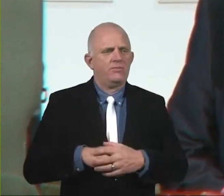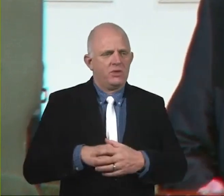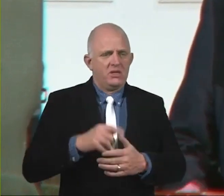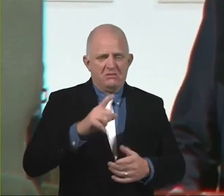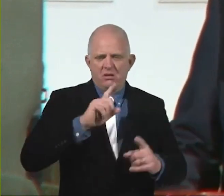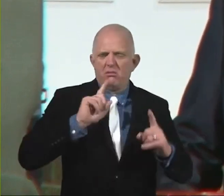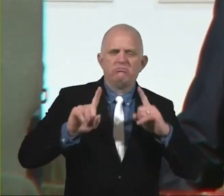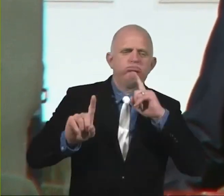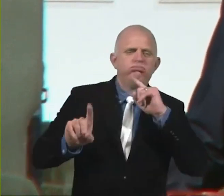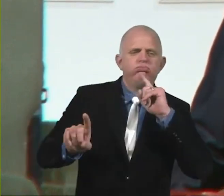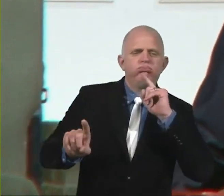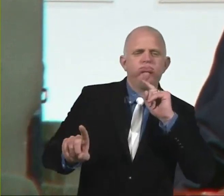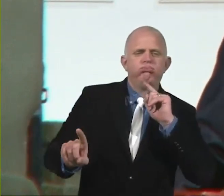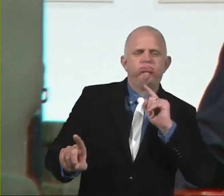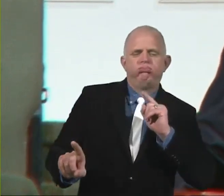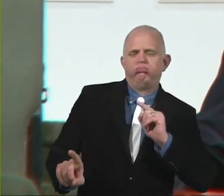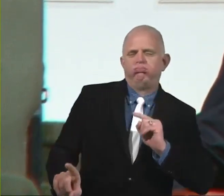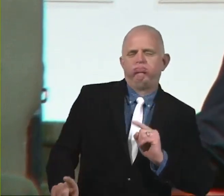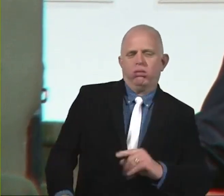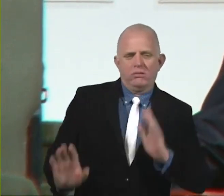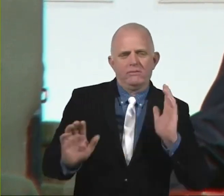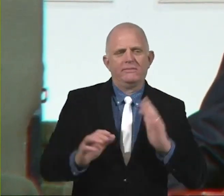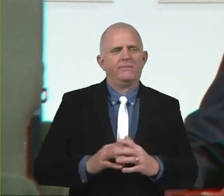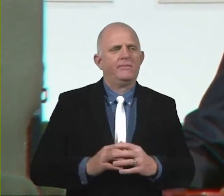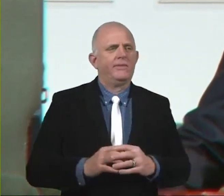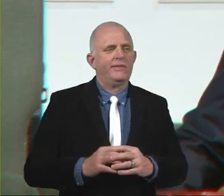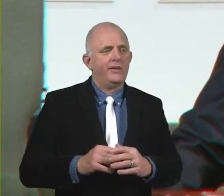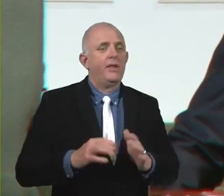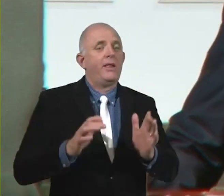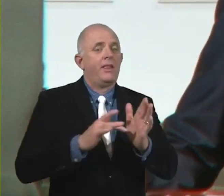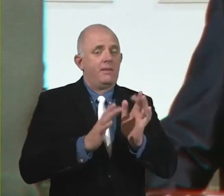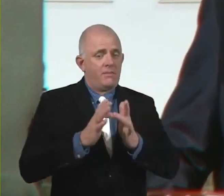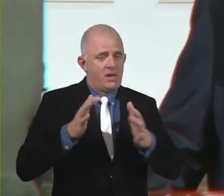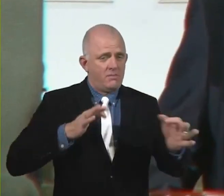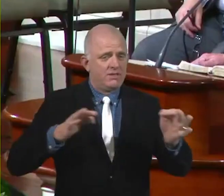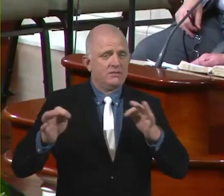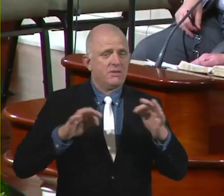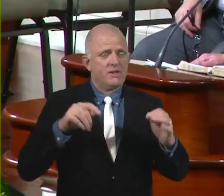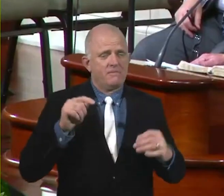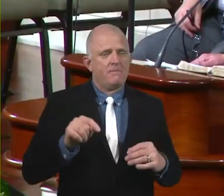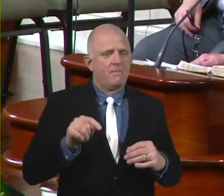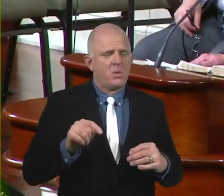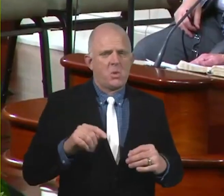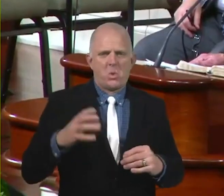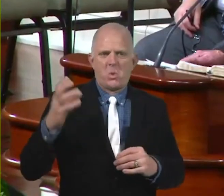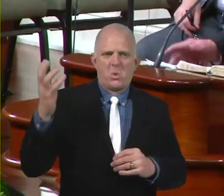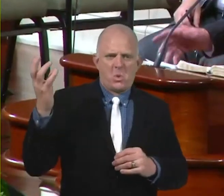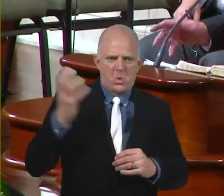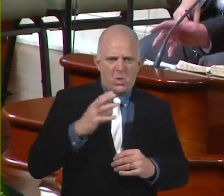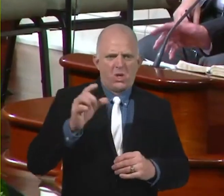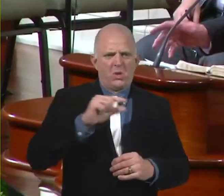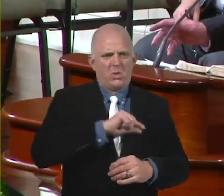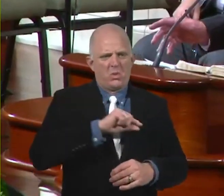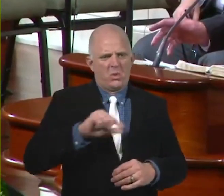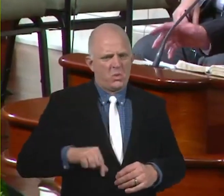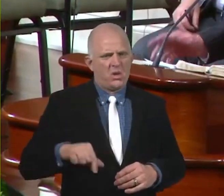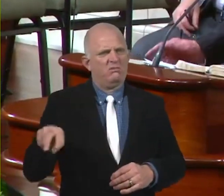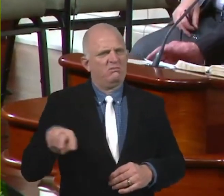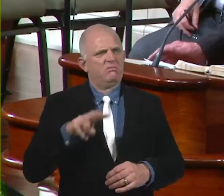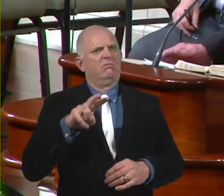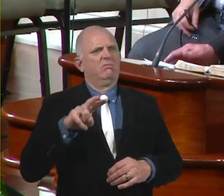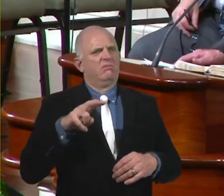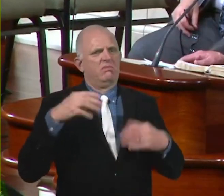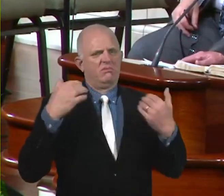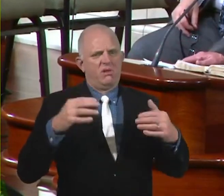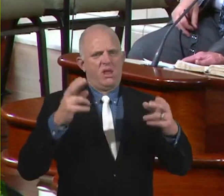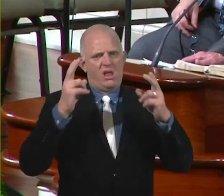answer. And the Bible tells us that she admired him so greatly, and God had given him such